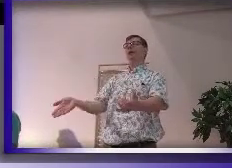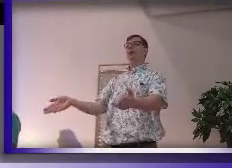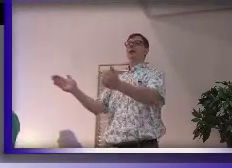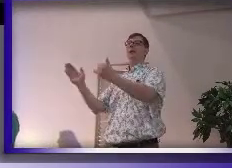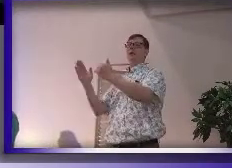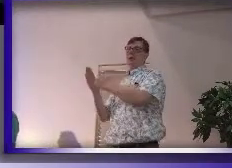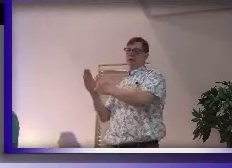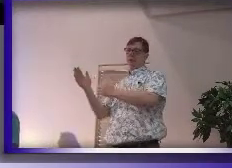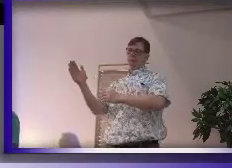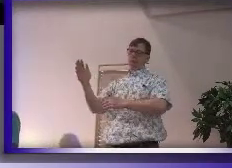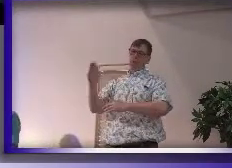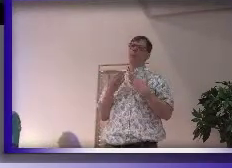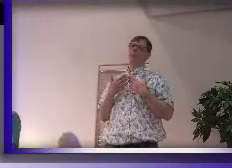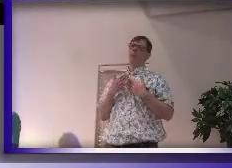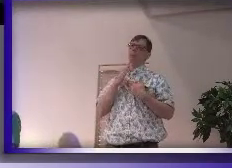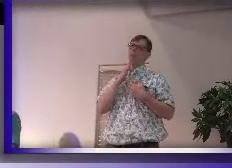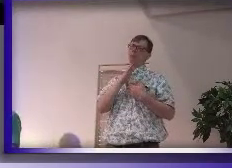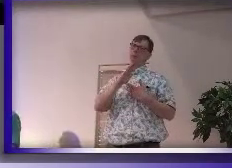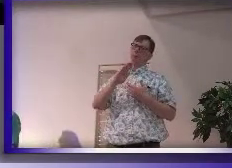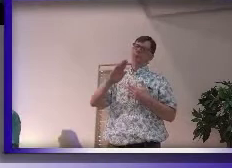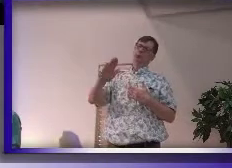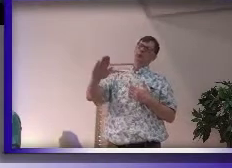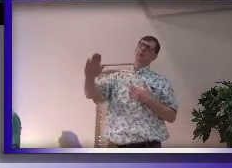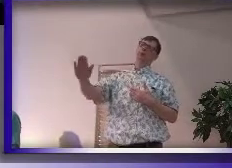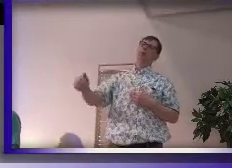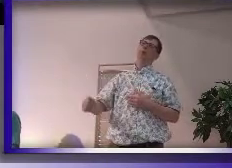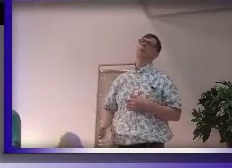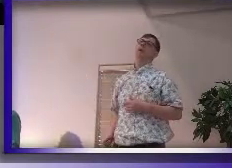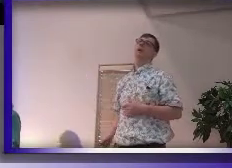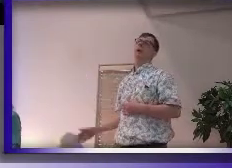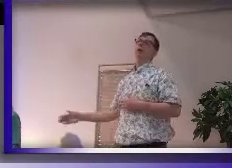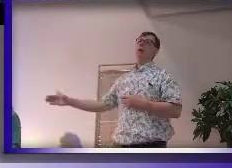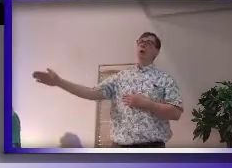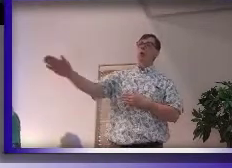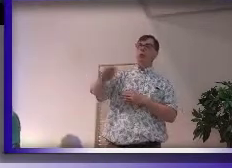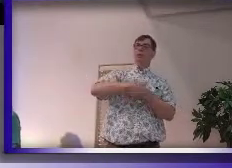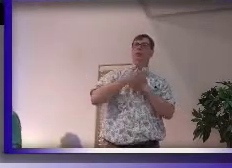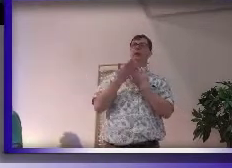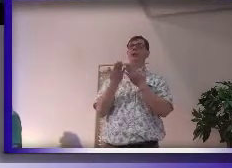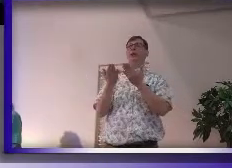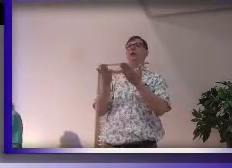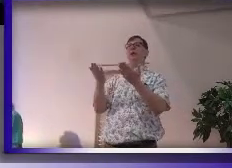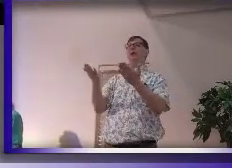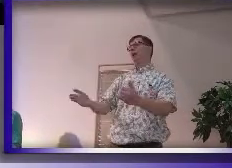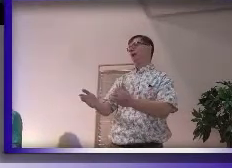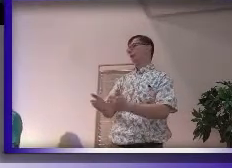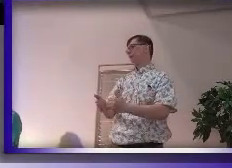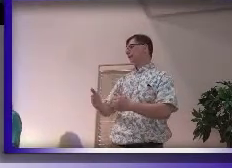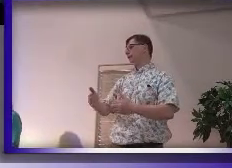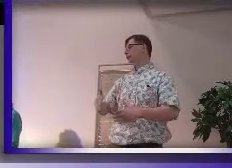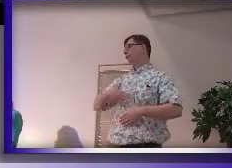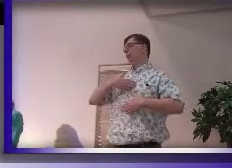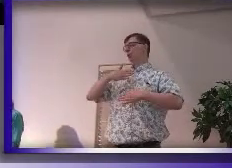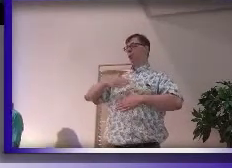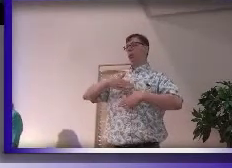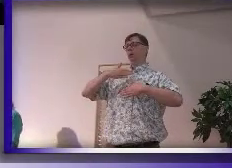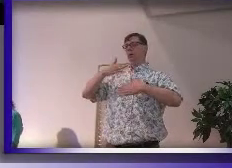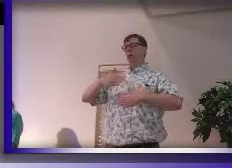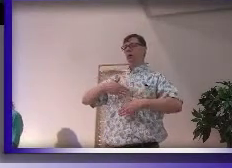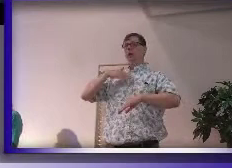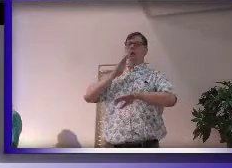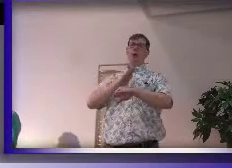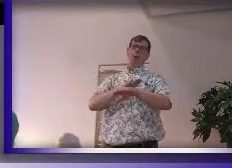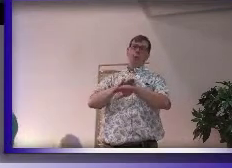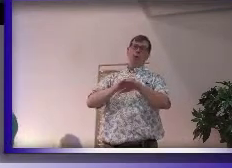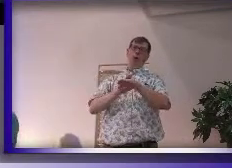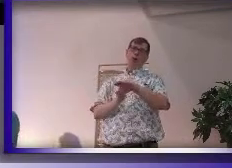We let the joy wash over